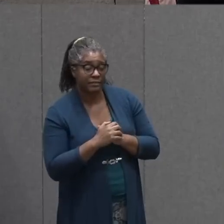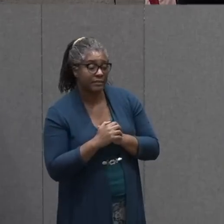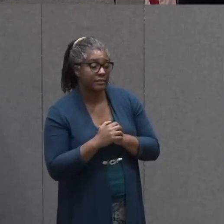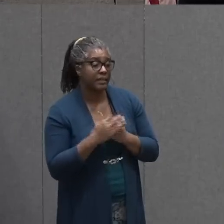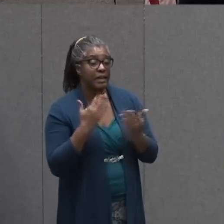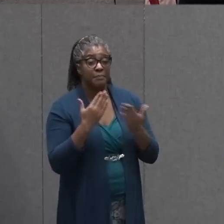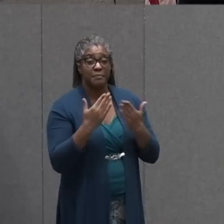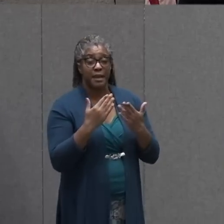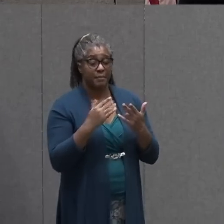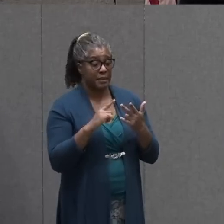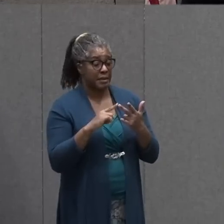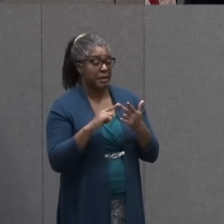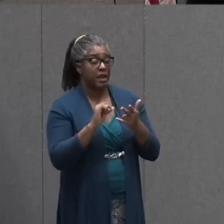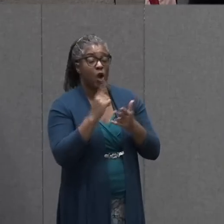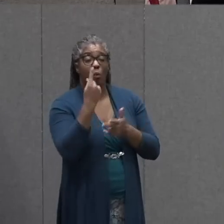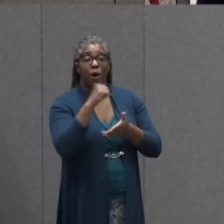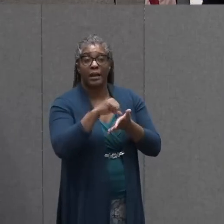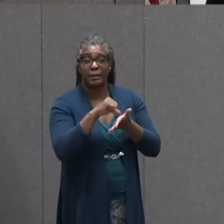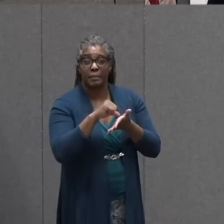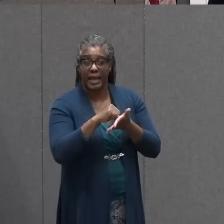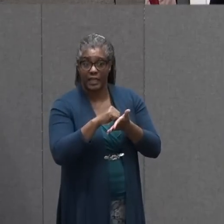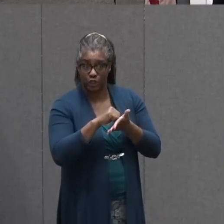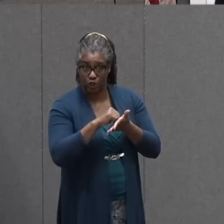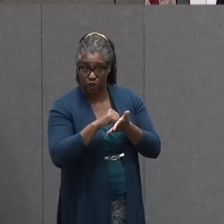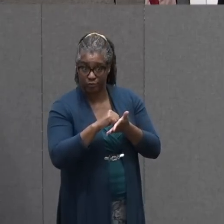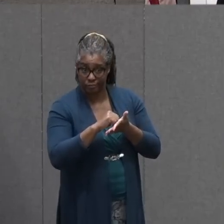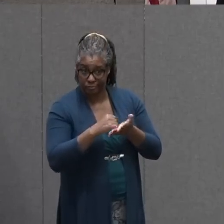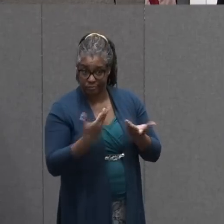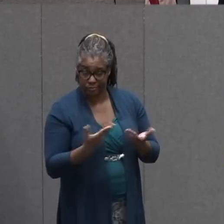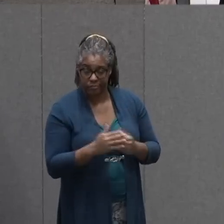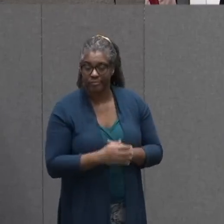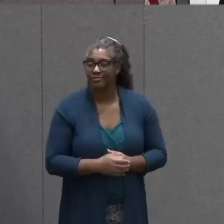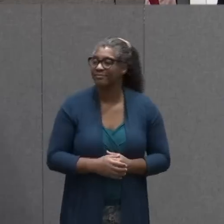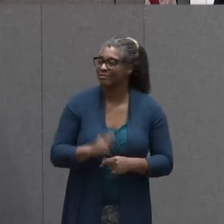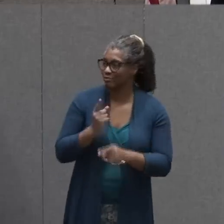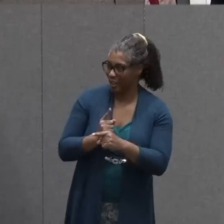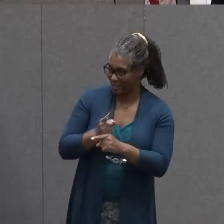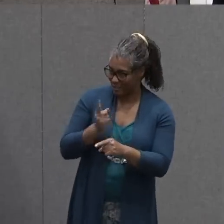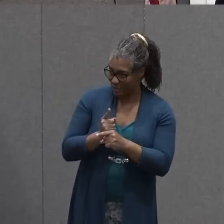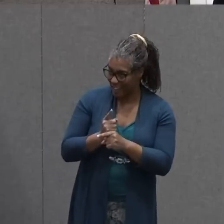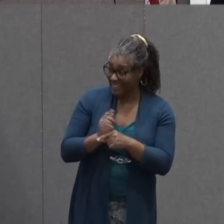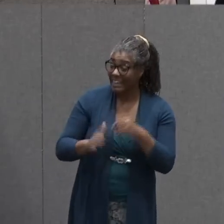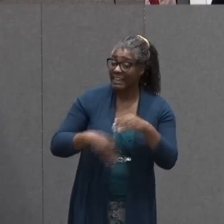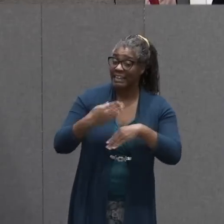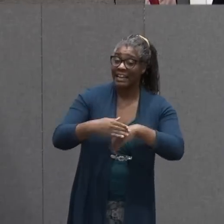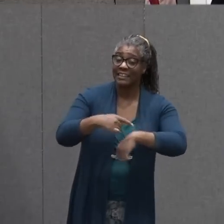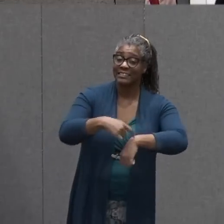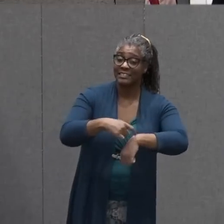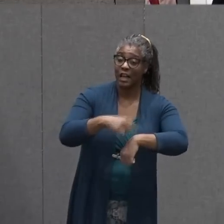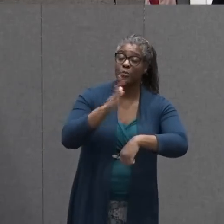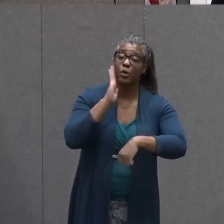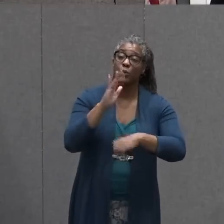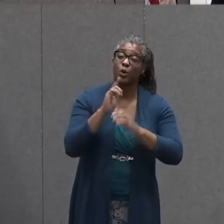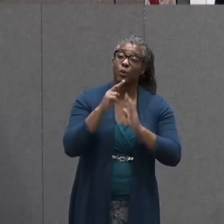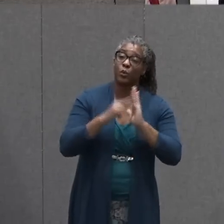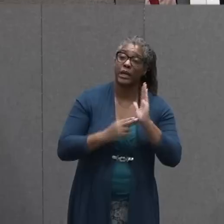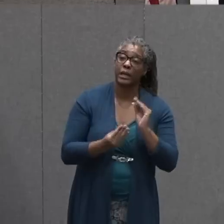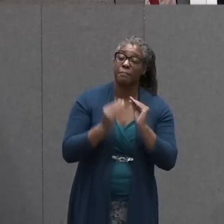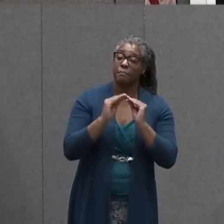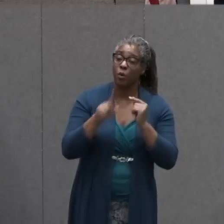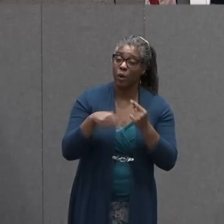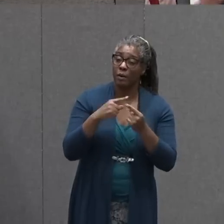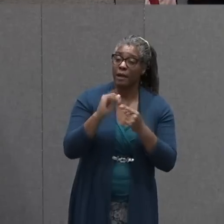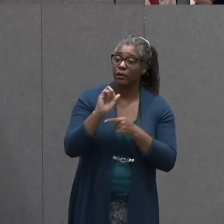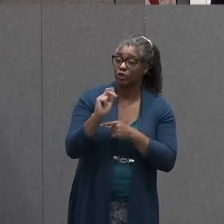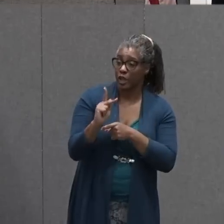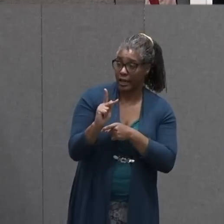many things. Yeah, and add to it. Right. So next time we visit together, we're going to read some more about Jack,